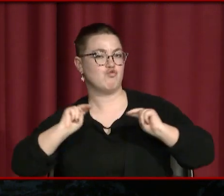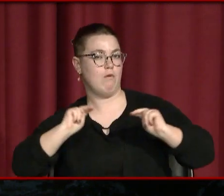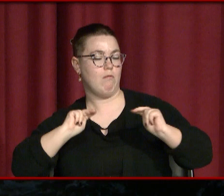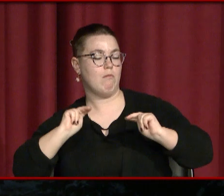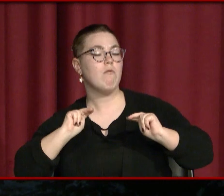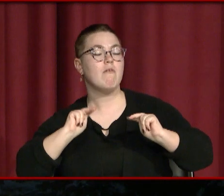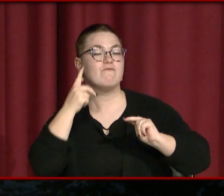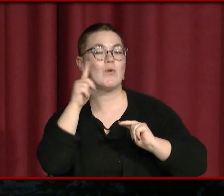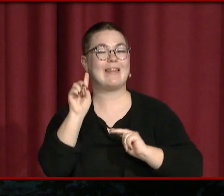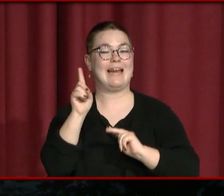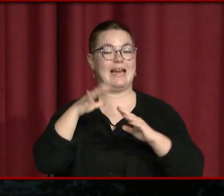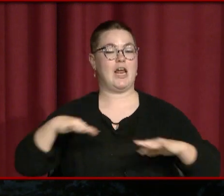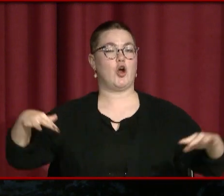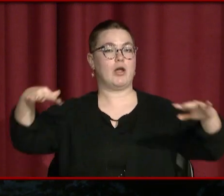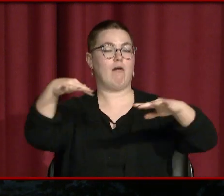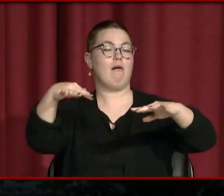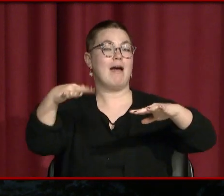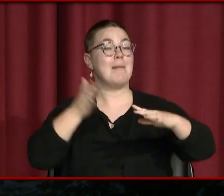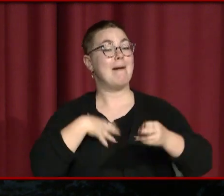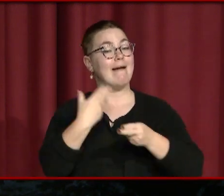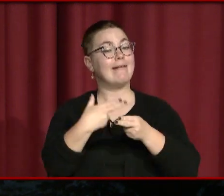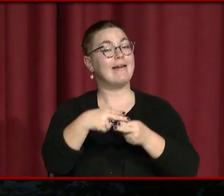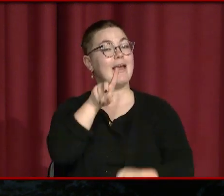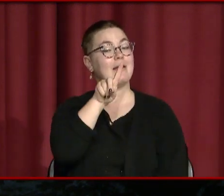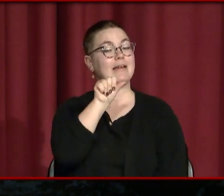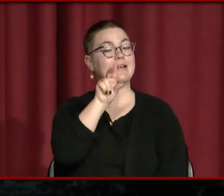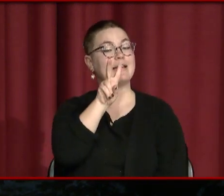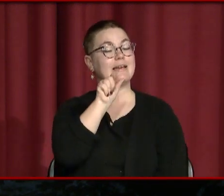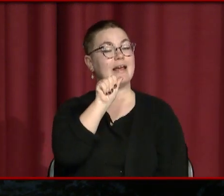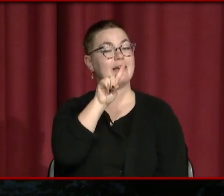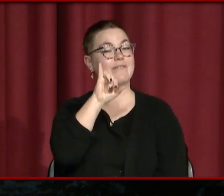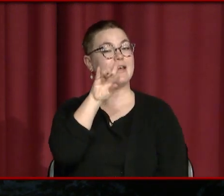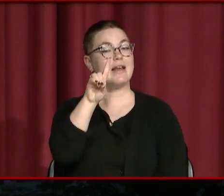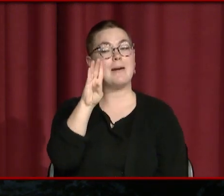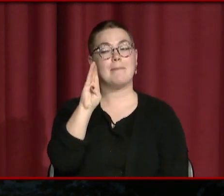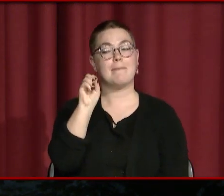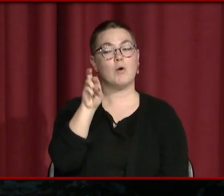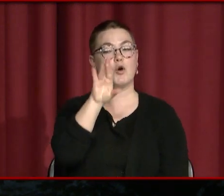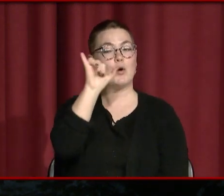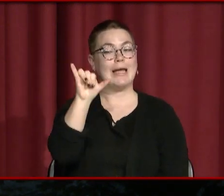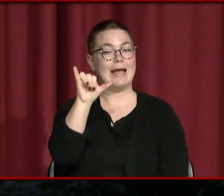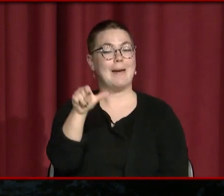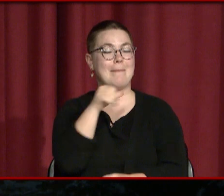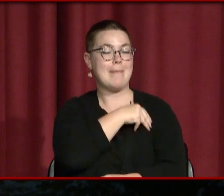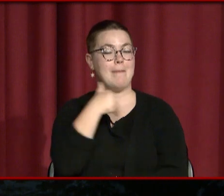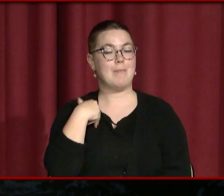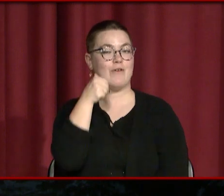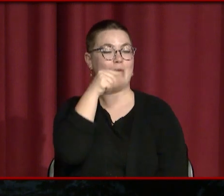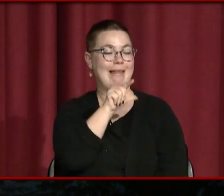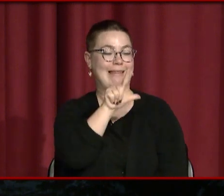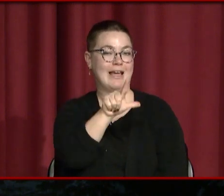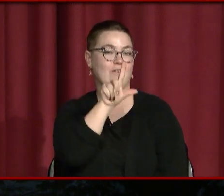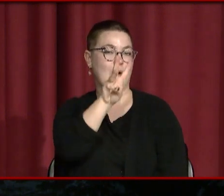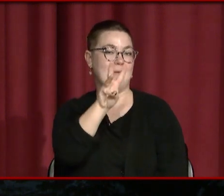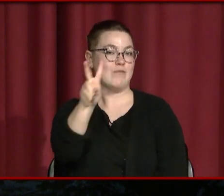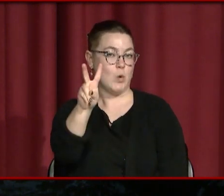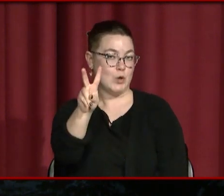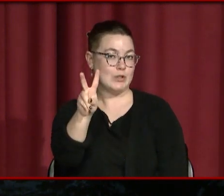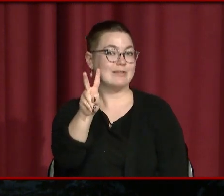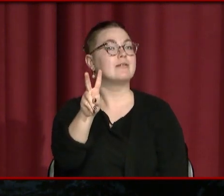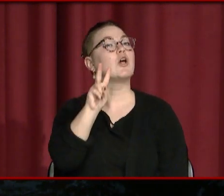area. My name is David Boday. I am a member of the League of Women Voters and your host as we discuss today's